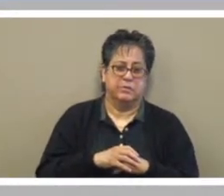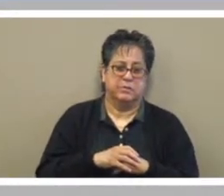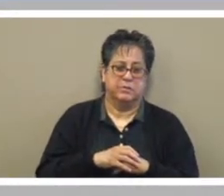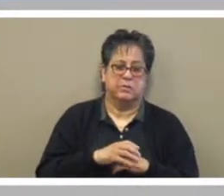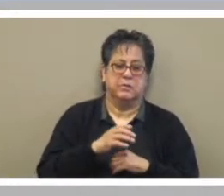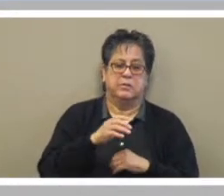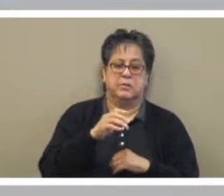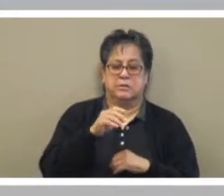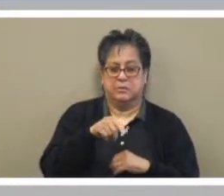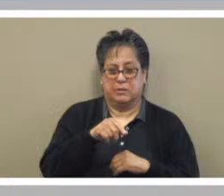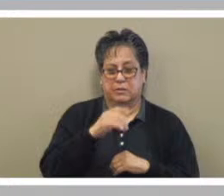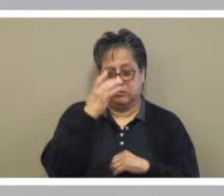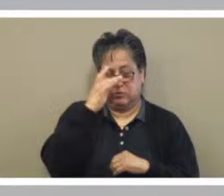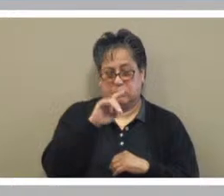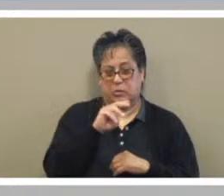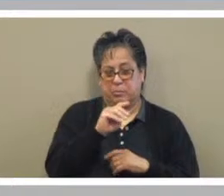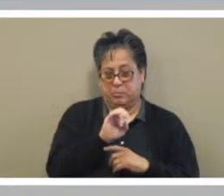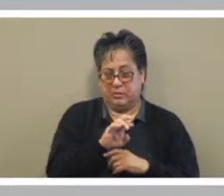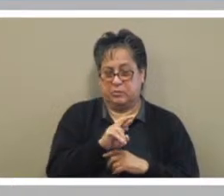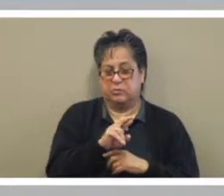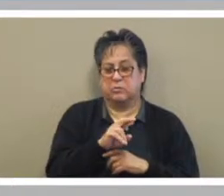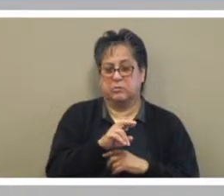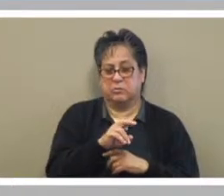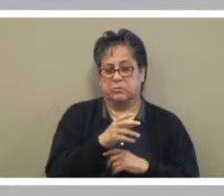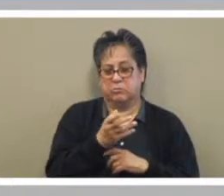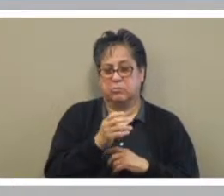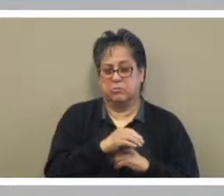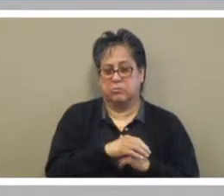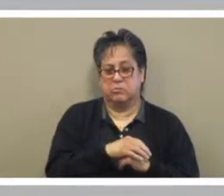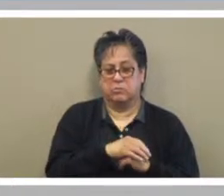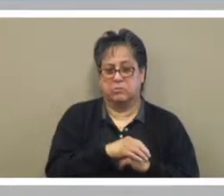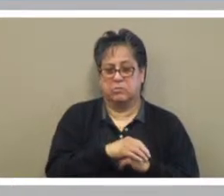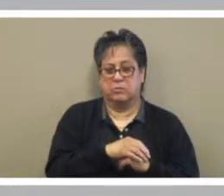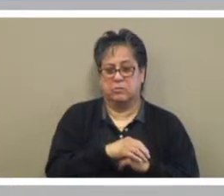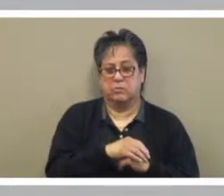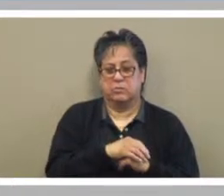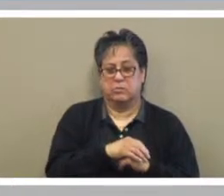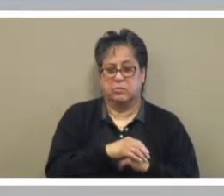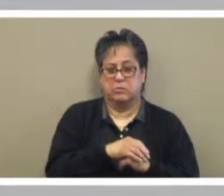I think the smart meter explainer video will play next. Let's see.